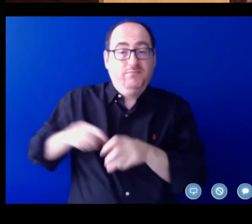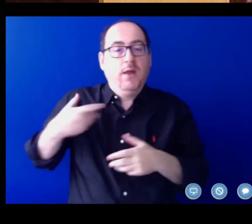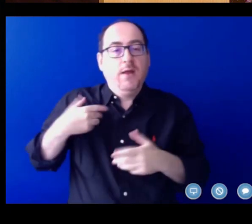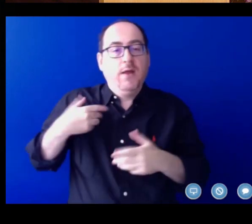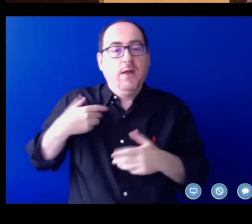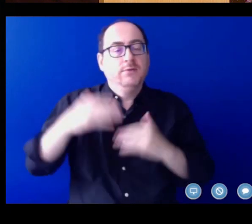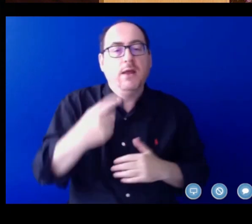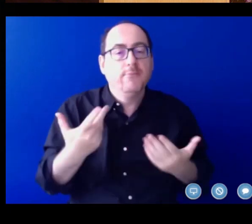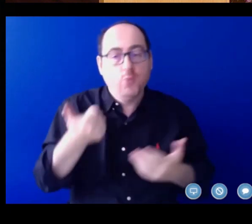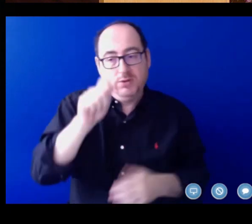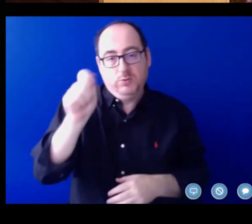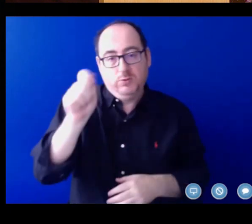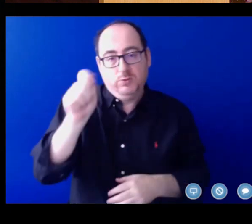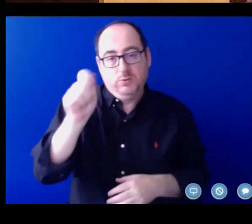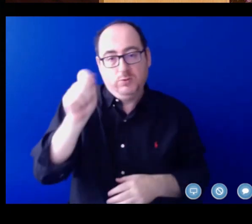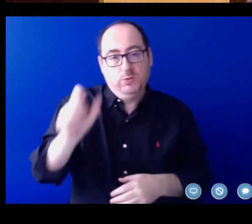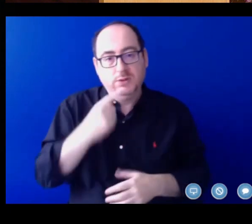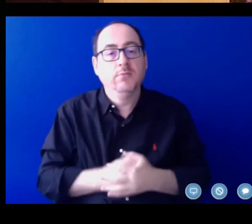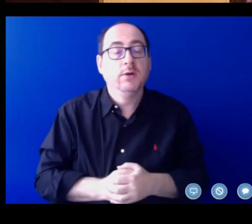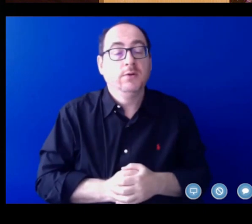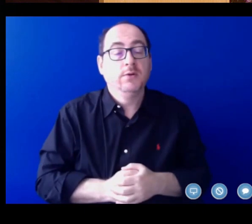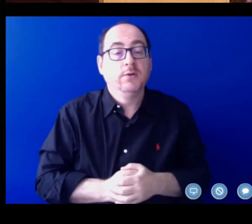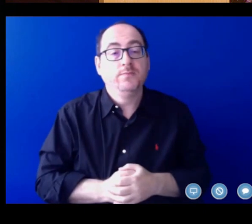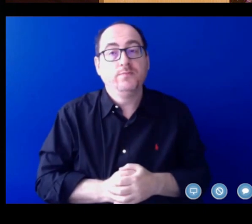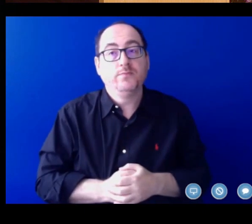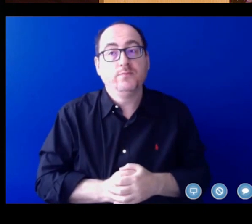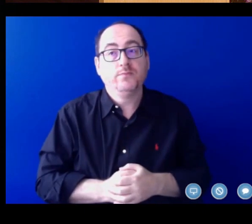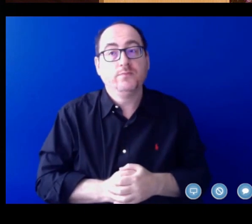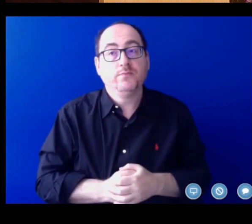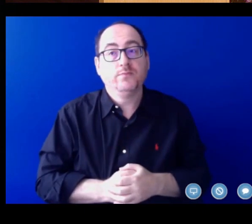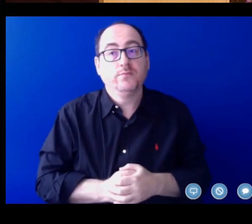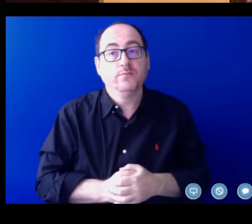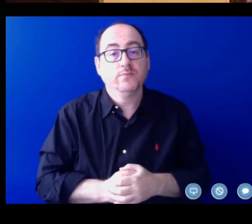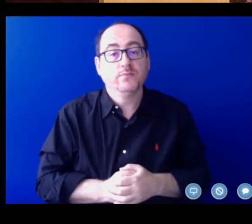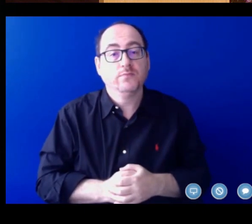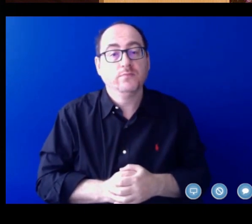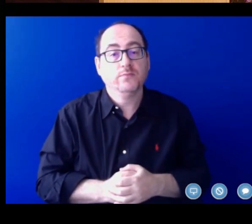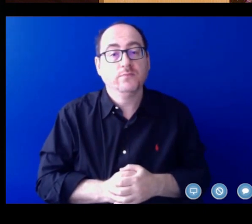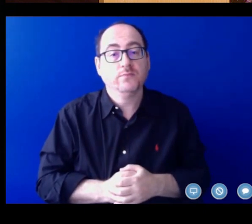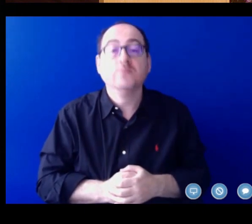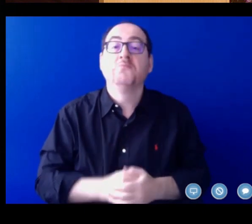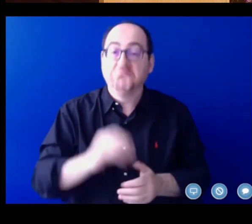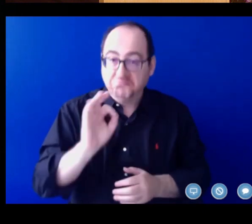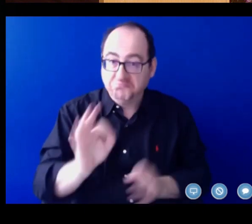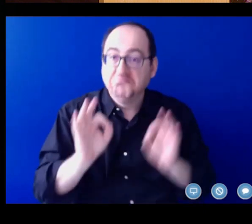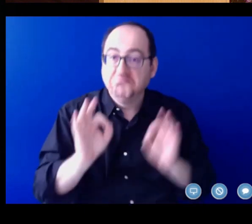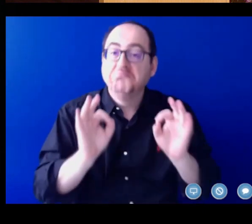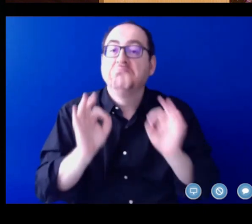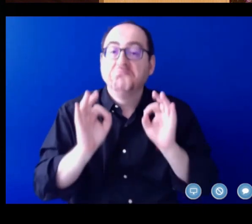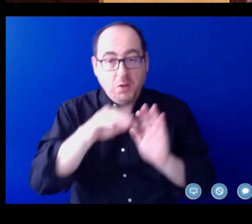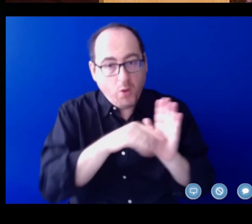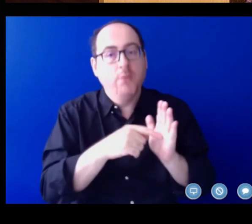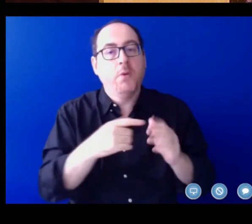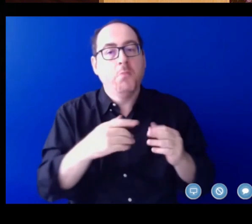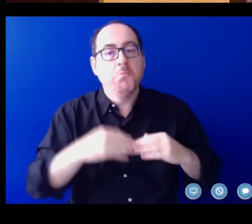all of the people that we spoke to. So these are some quotes from students. Yes, I think the UCAN2 program, it makes us friendlier